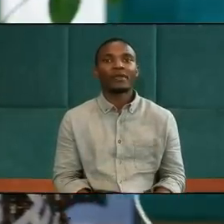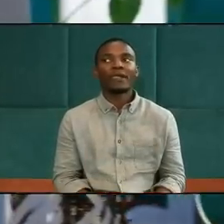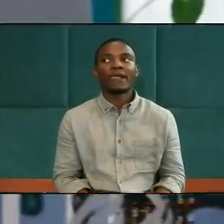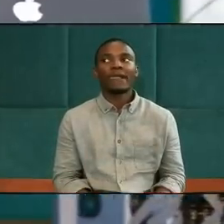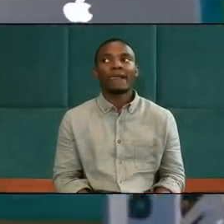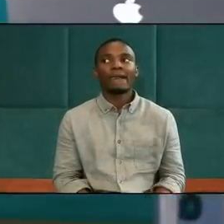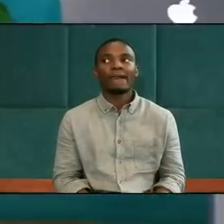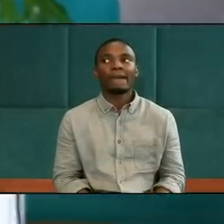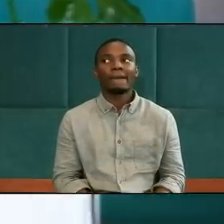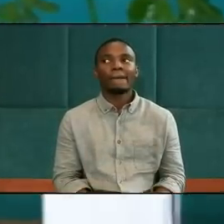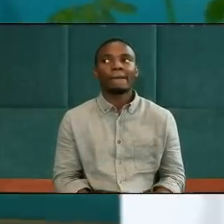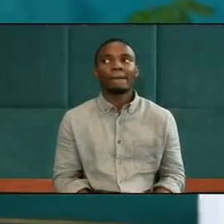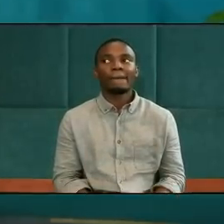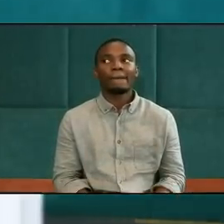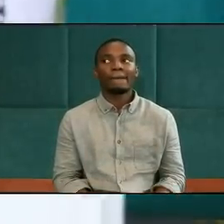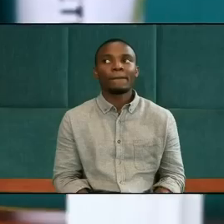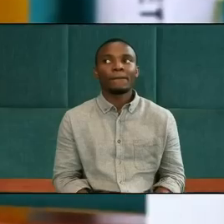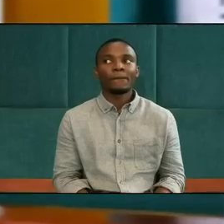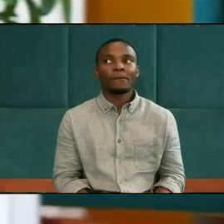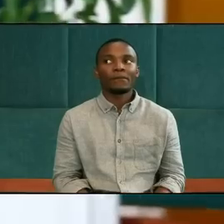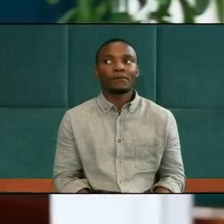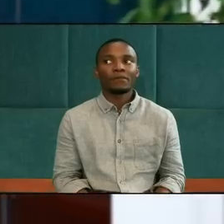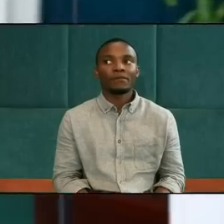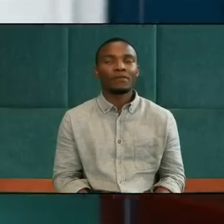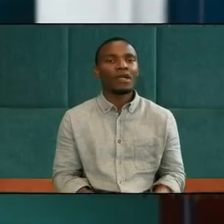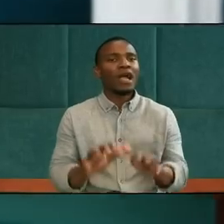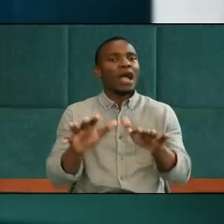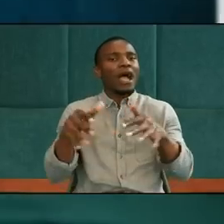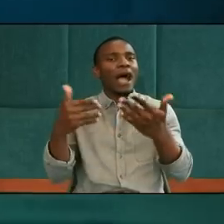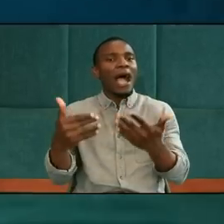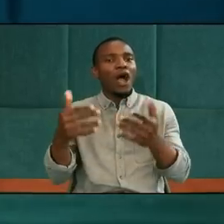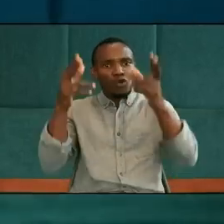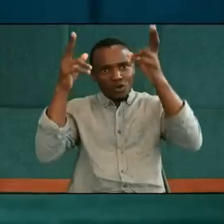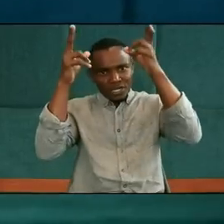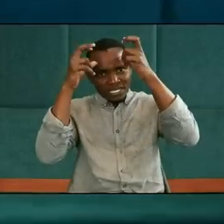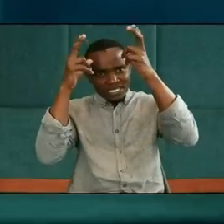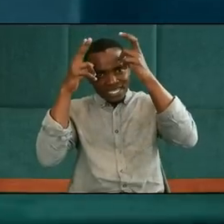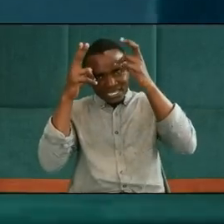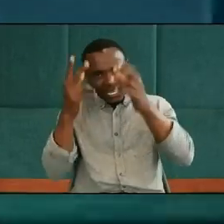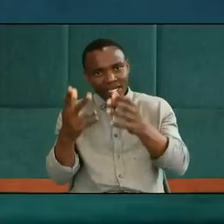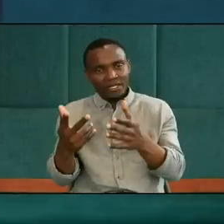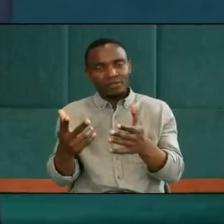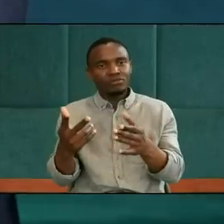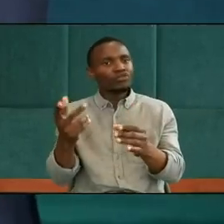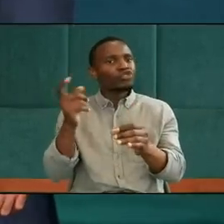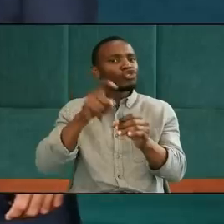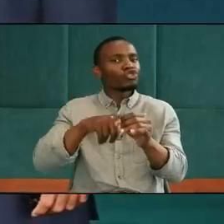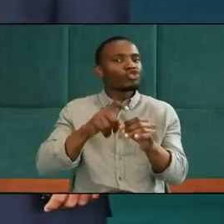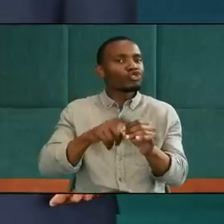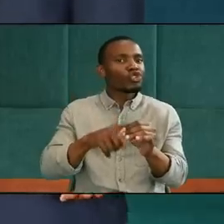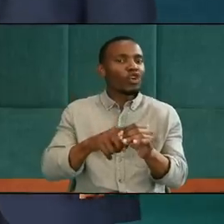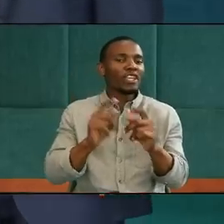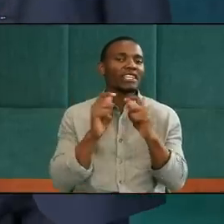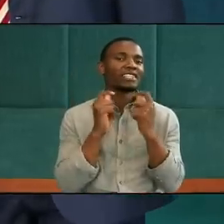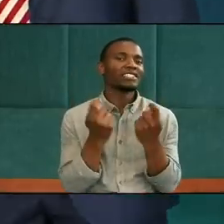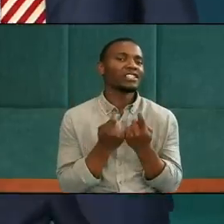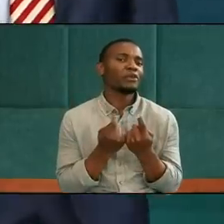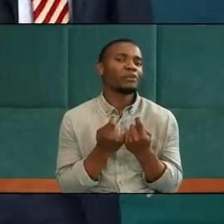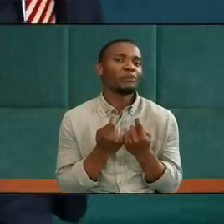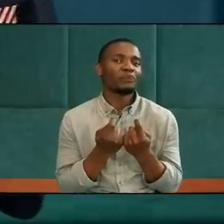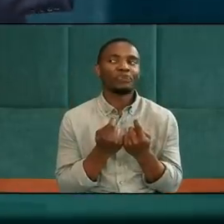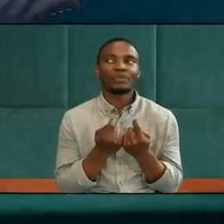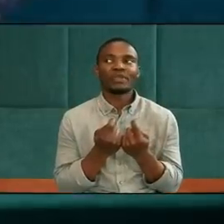Oh, you see why I'm a troubled preacher. How did Satan get on the